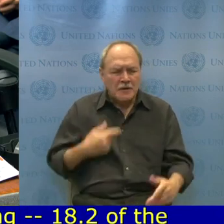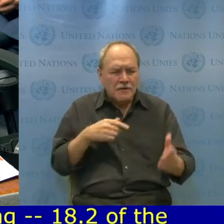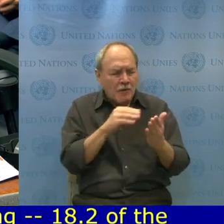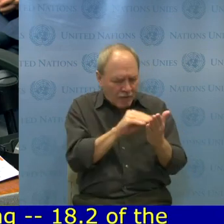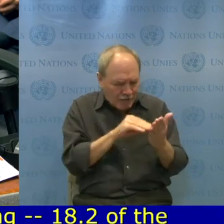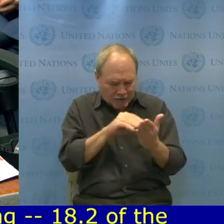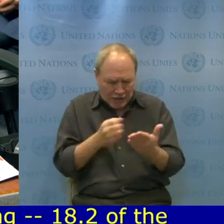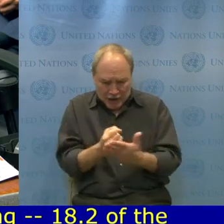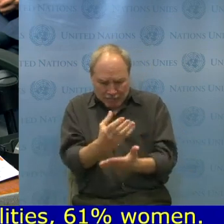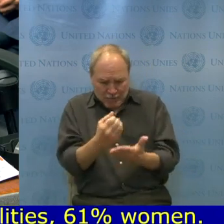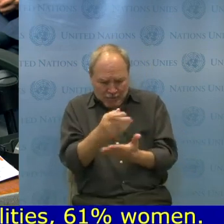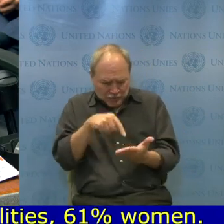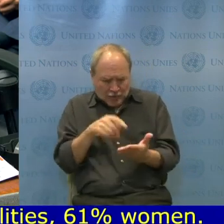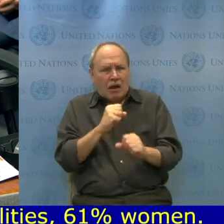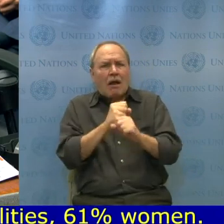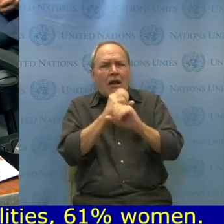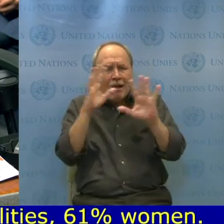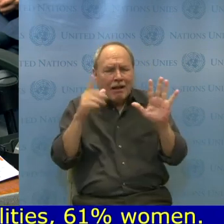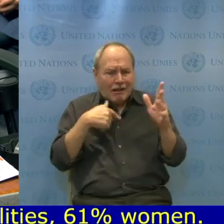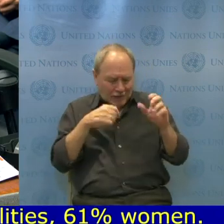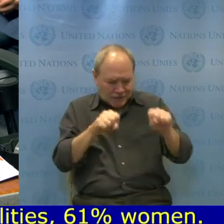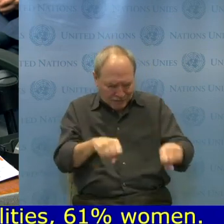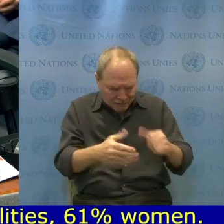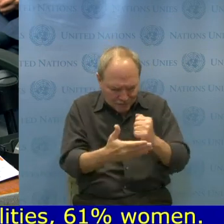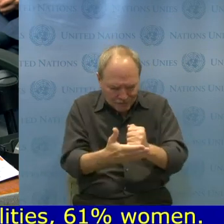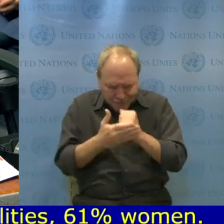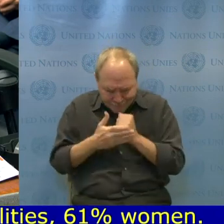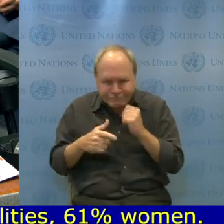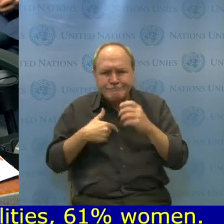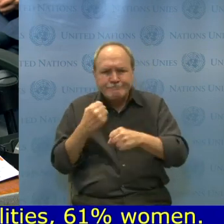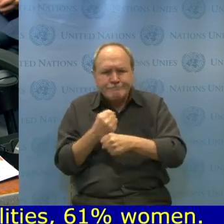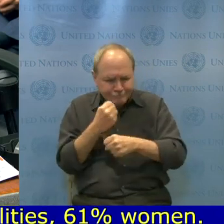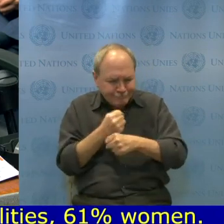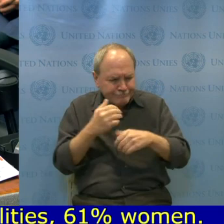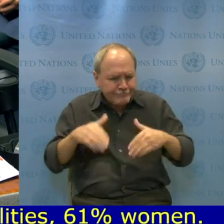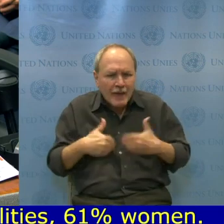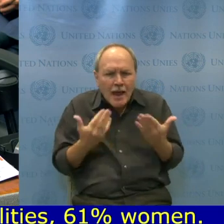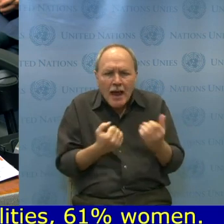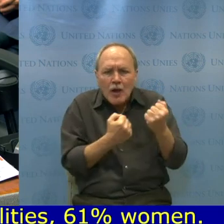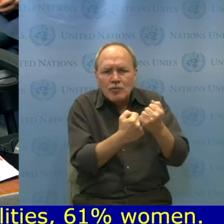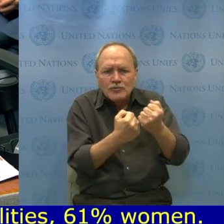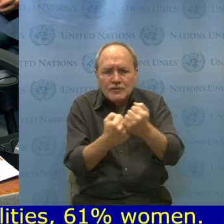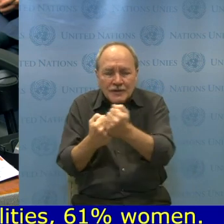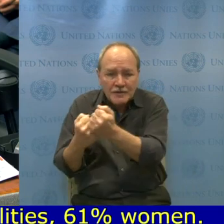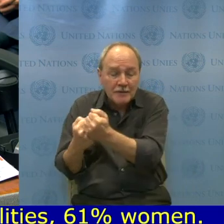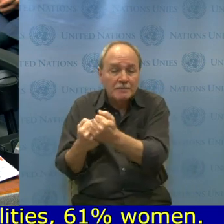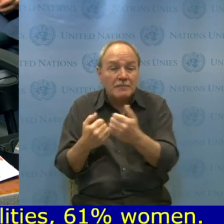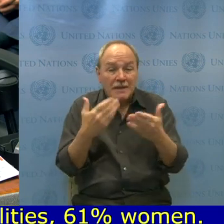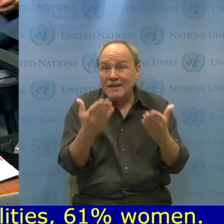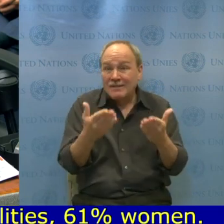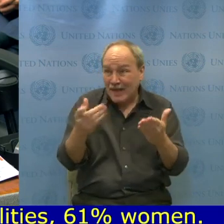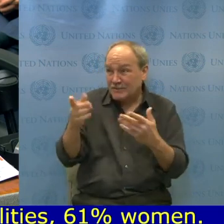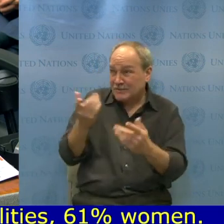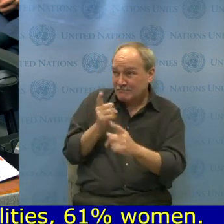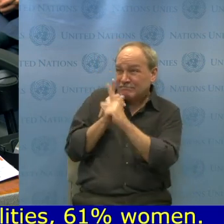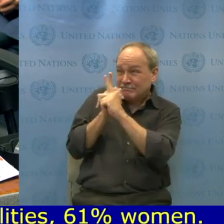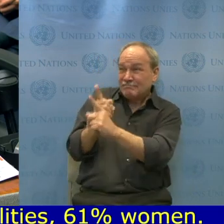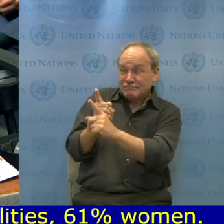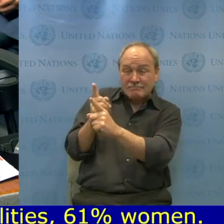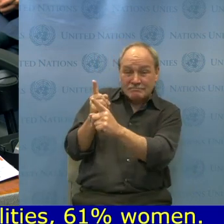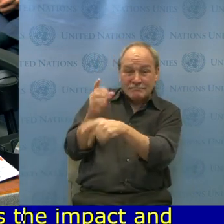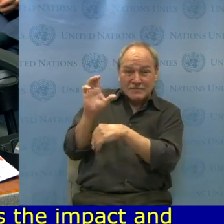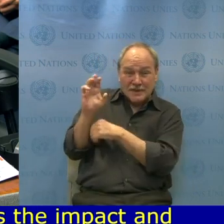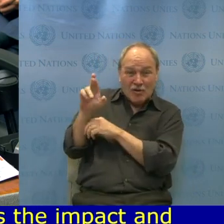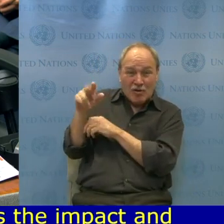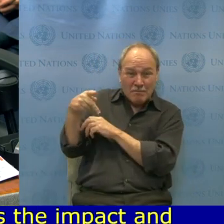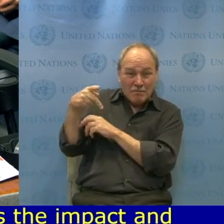in all spheres of the a convention, because that was the framework for the survey. We have also